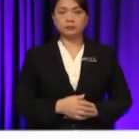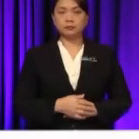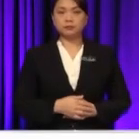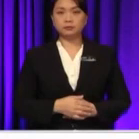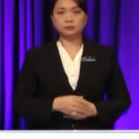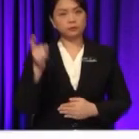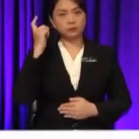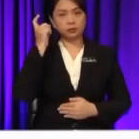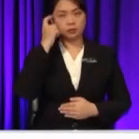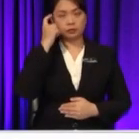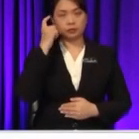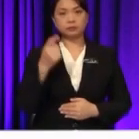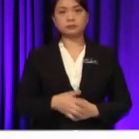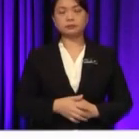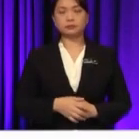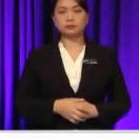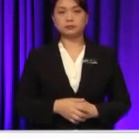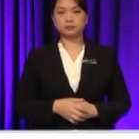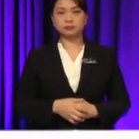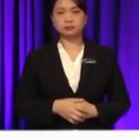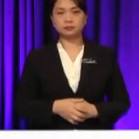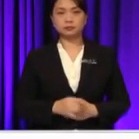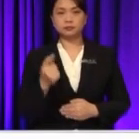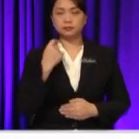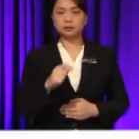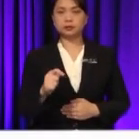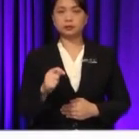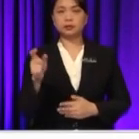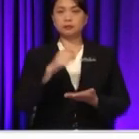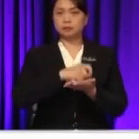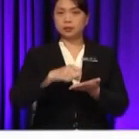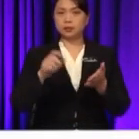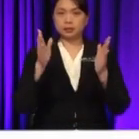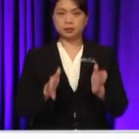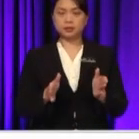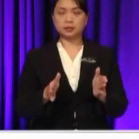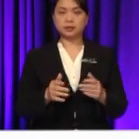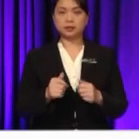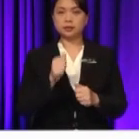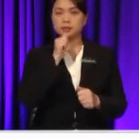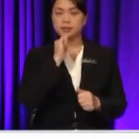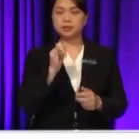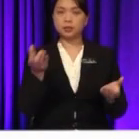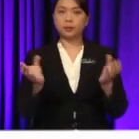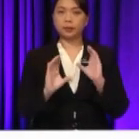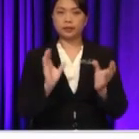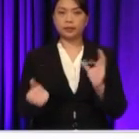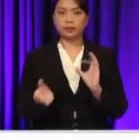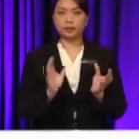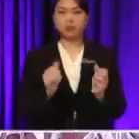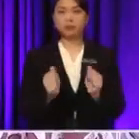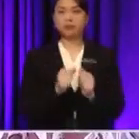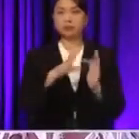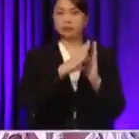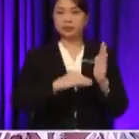people. So here, the writer is comparing face-to-face conversation with texting. Okay? Okay. All right, so